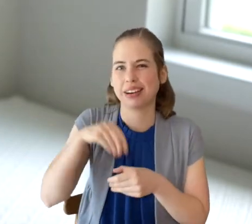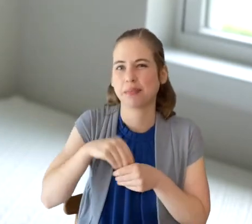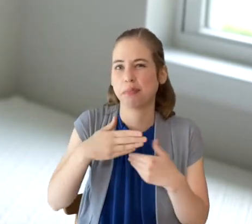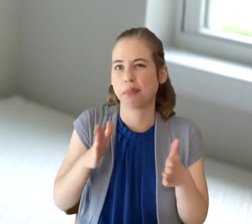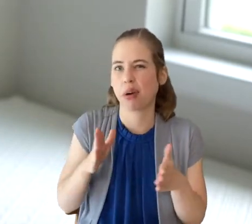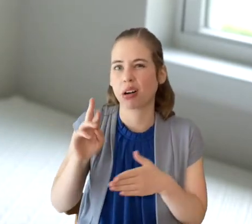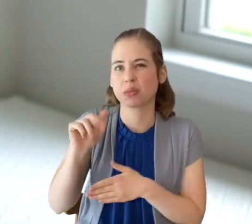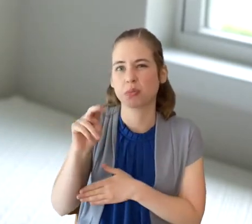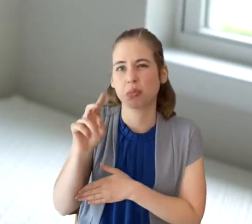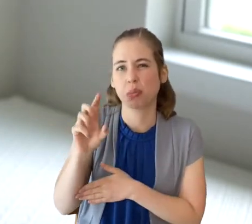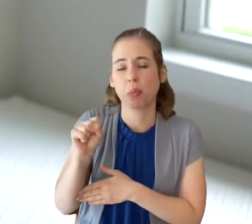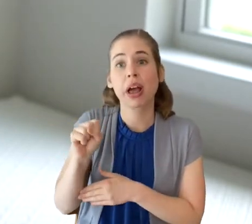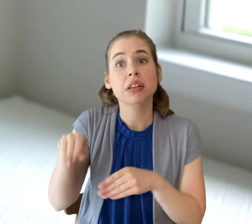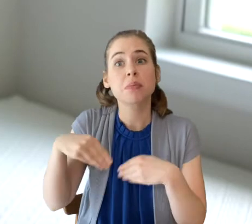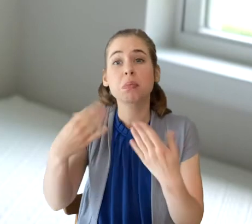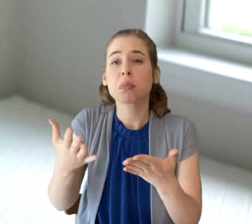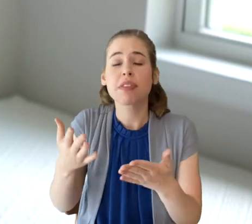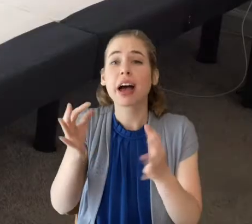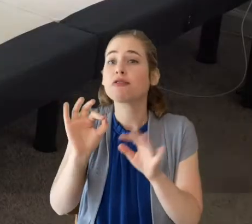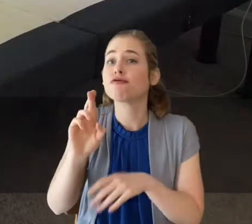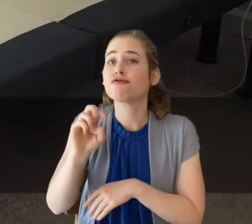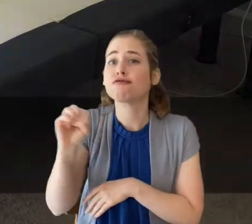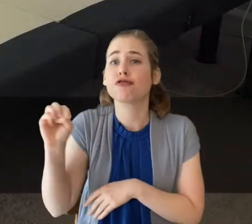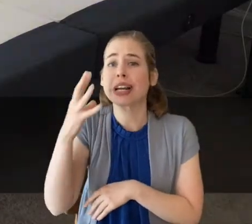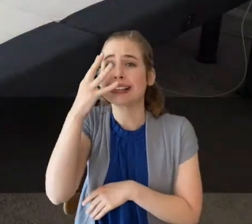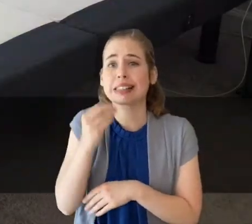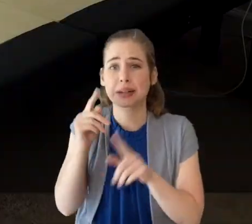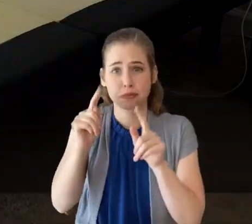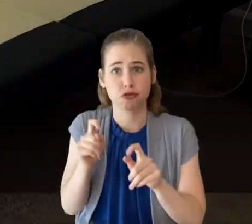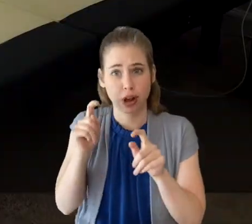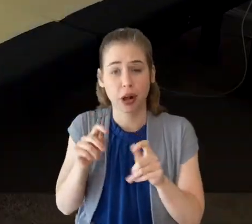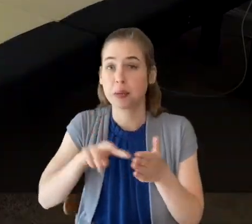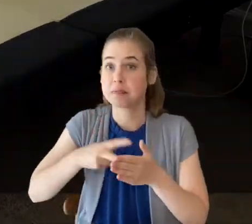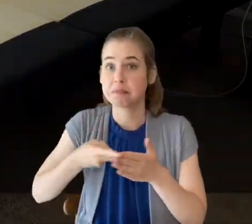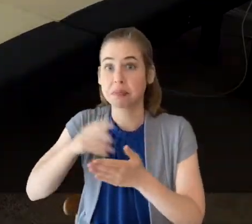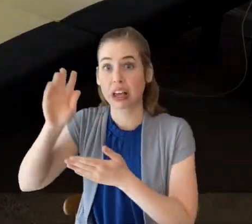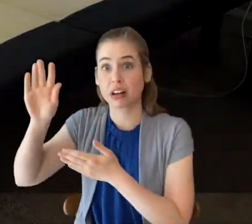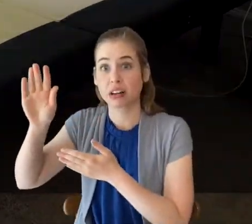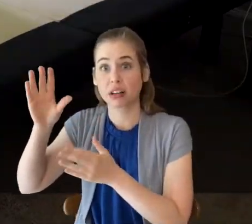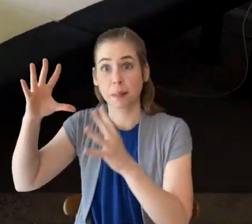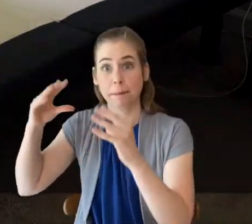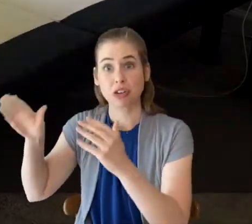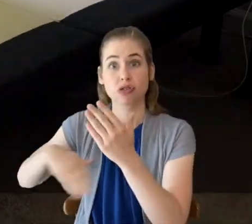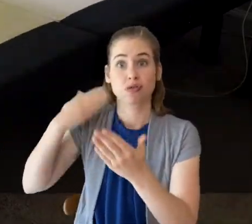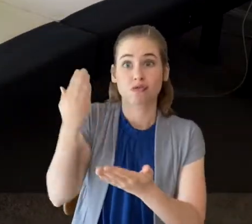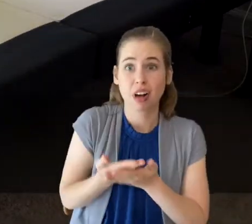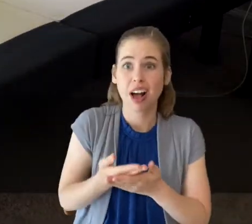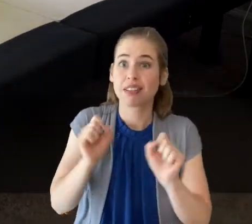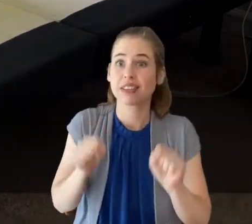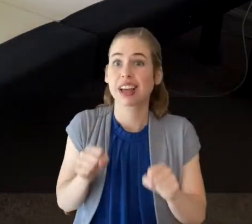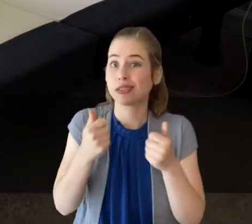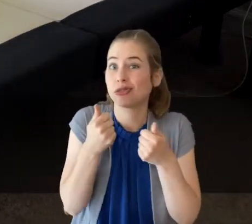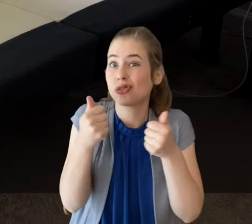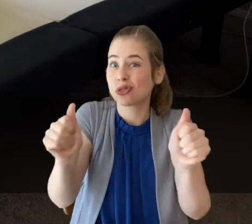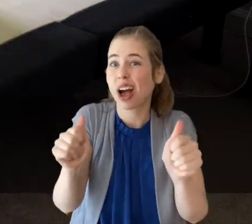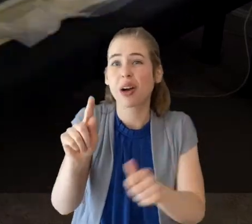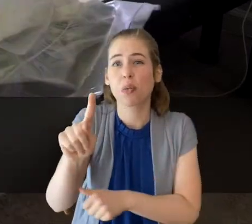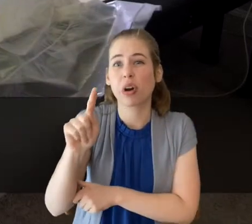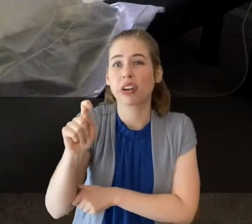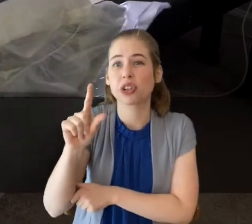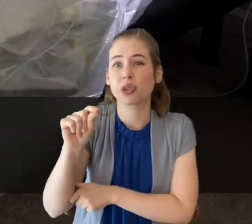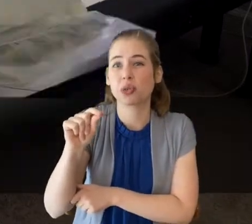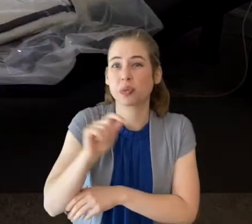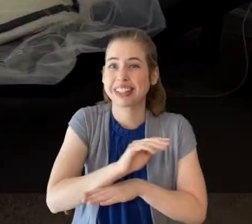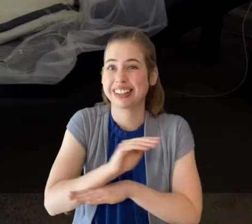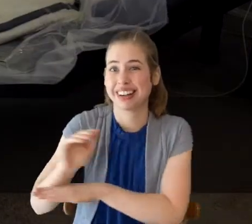bed-in-a-box brands, offer a free sleep trial. You can test the GravityLux mattress from the comfort of your home for 120